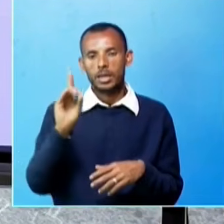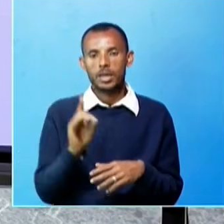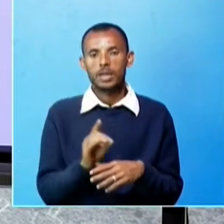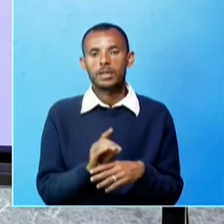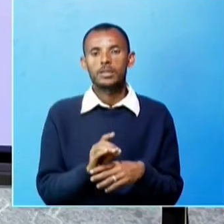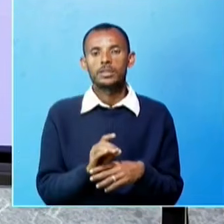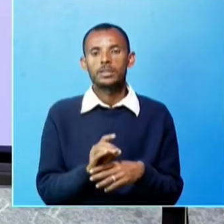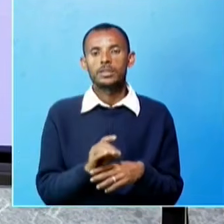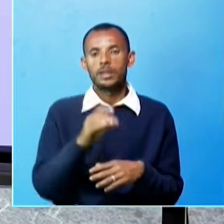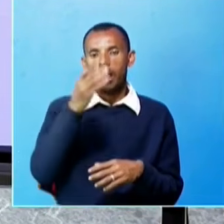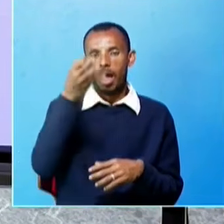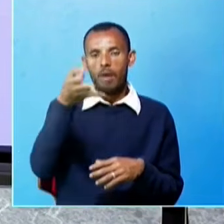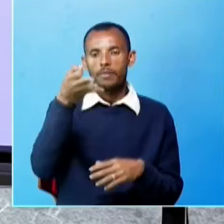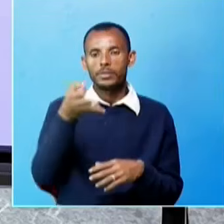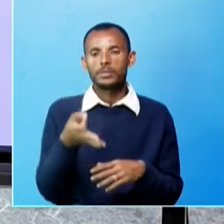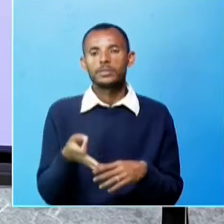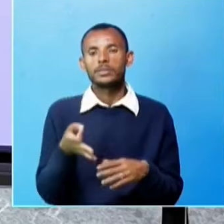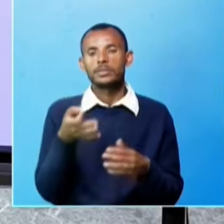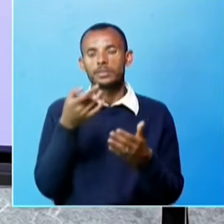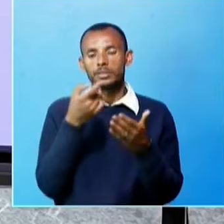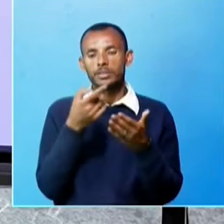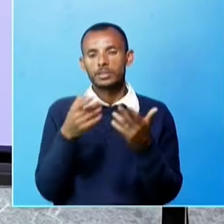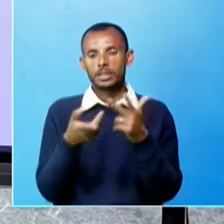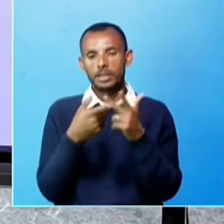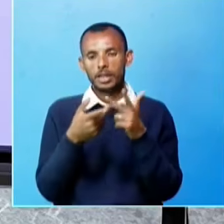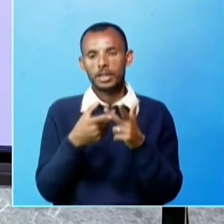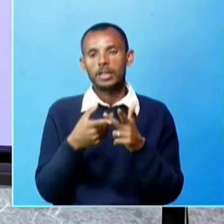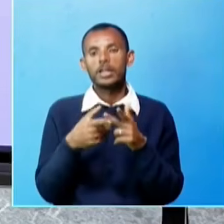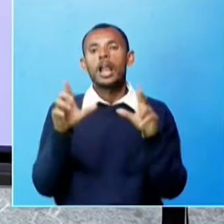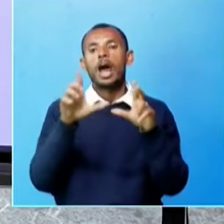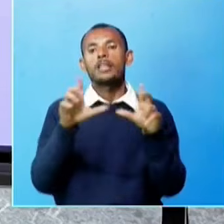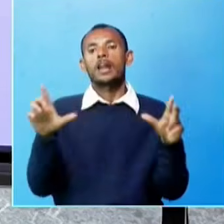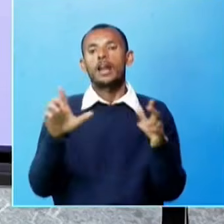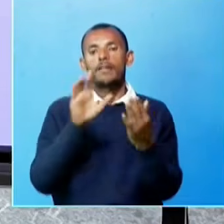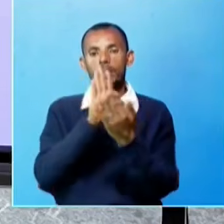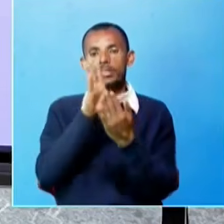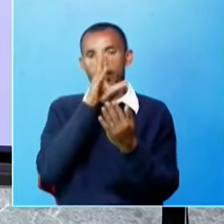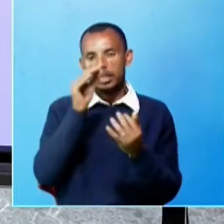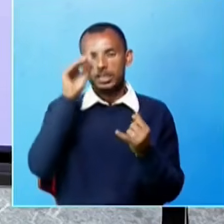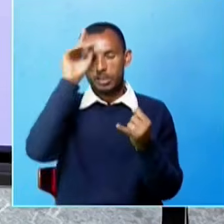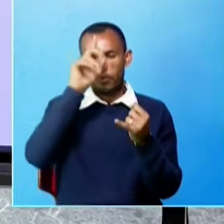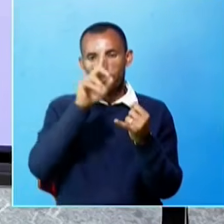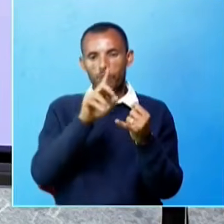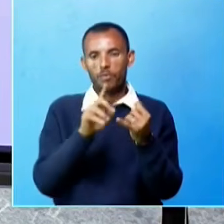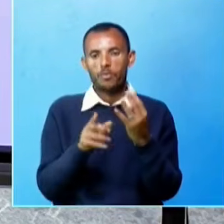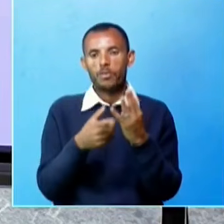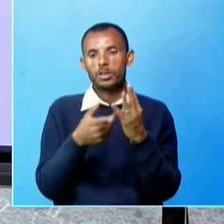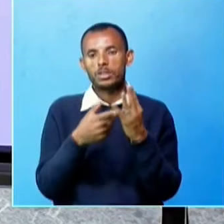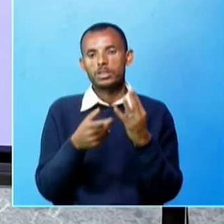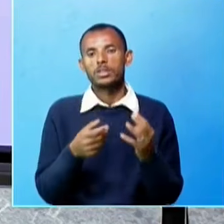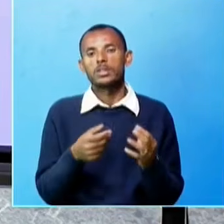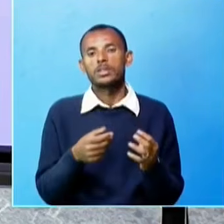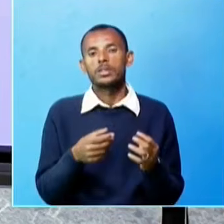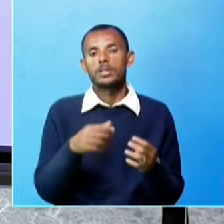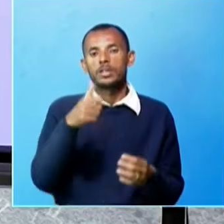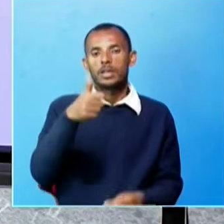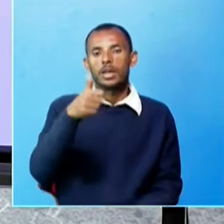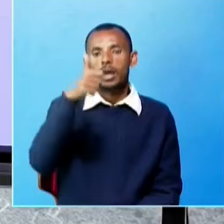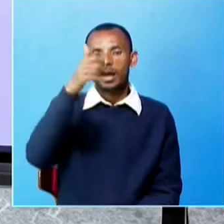BCGF. Okay, the third lateral face. And the fourth lateral face is